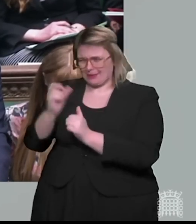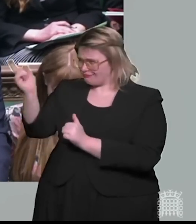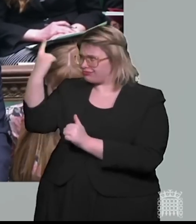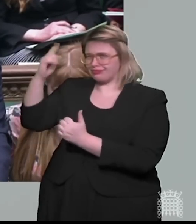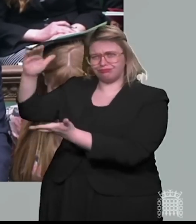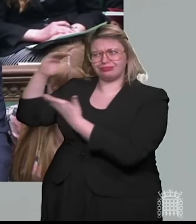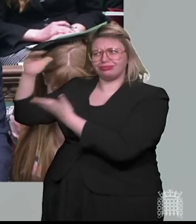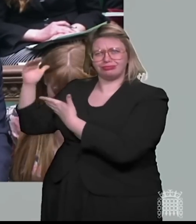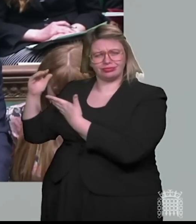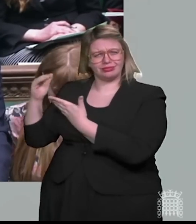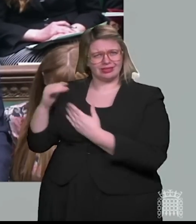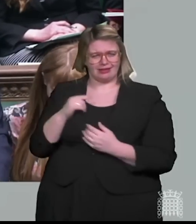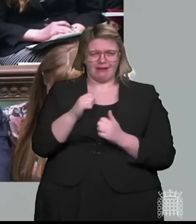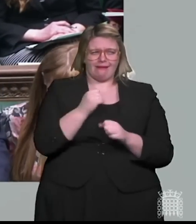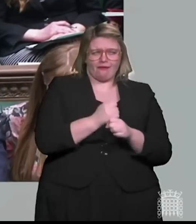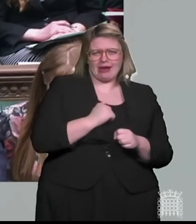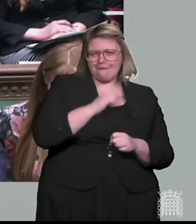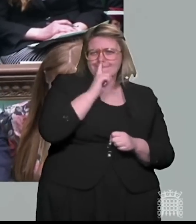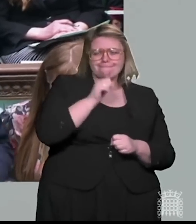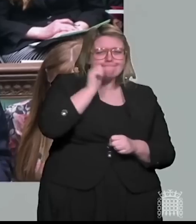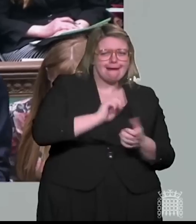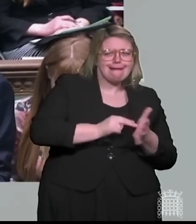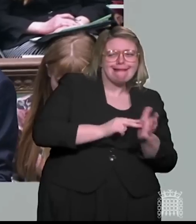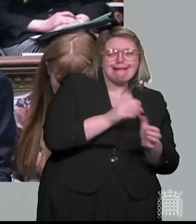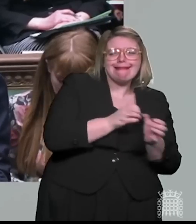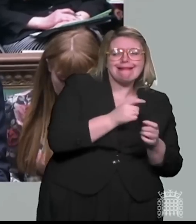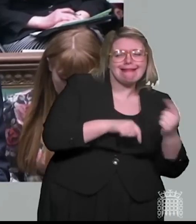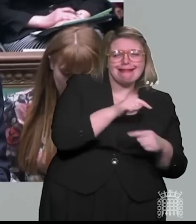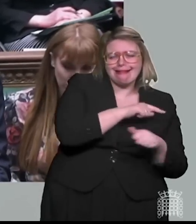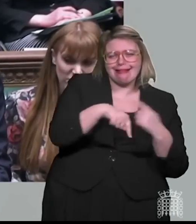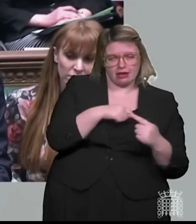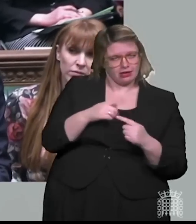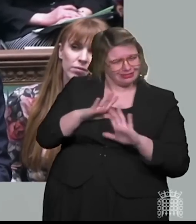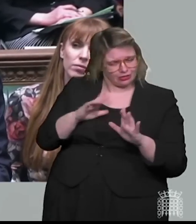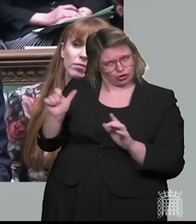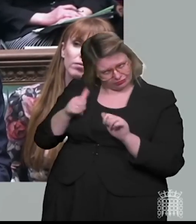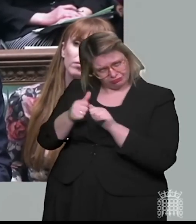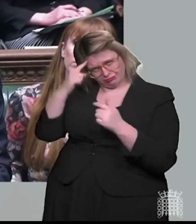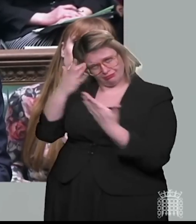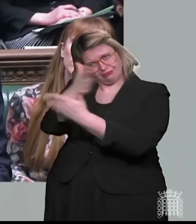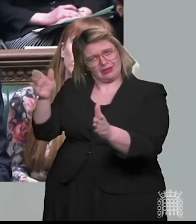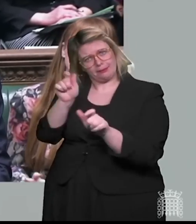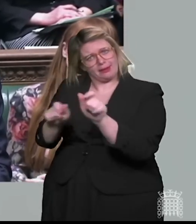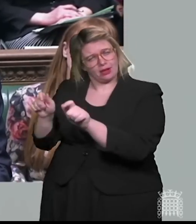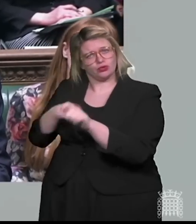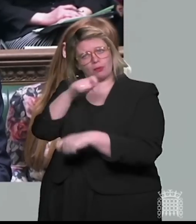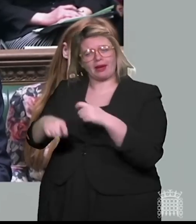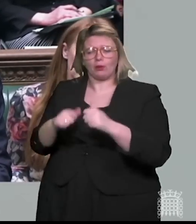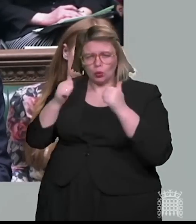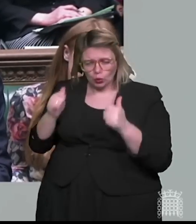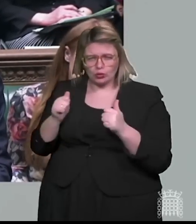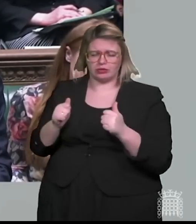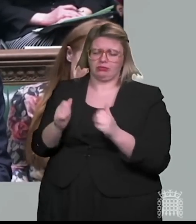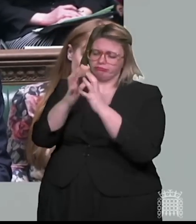vested interests that gum up our planning system and shown real ambition on the investment we need to turn us into a green growth